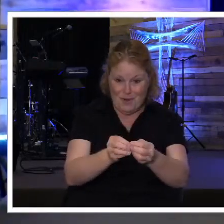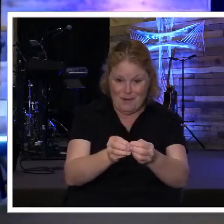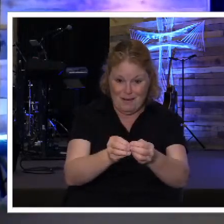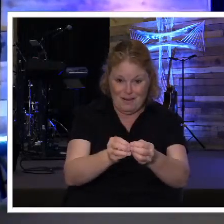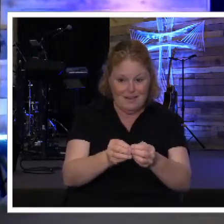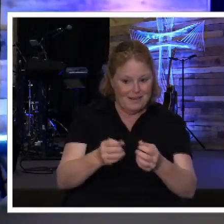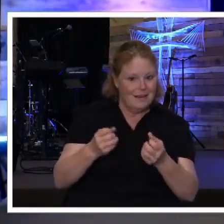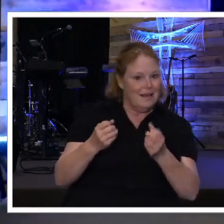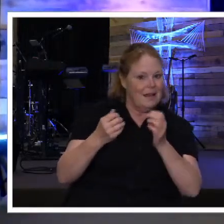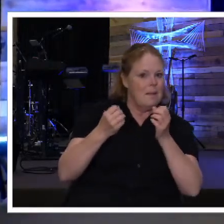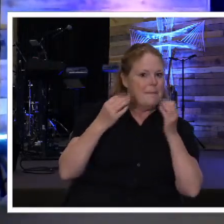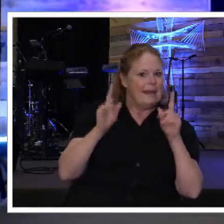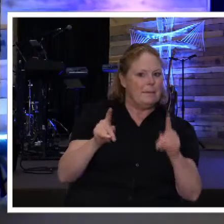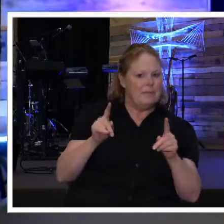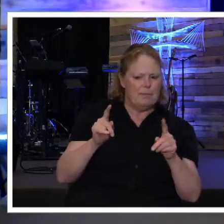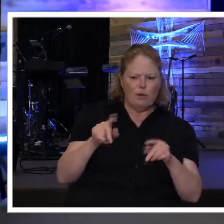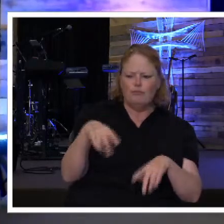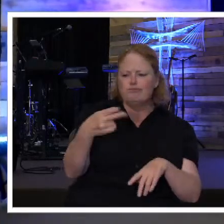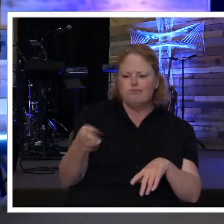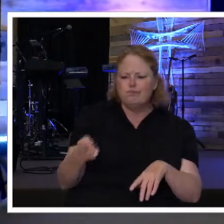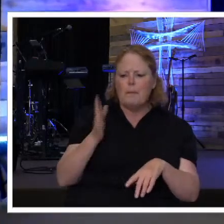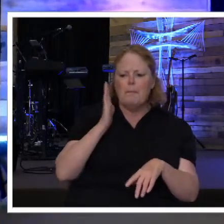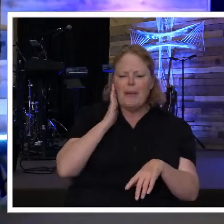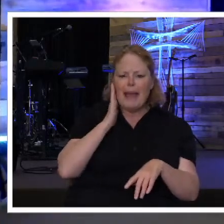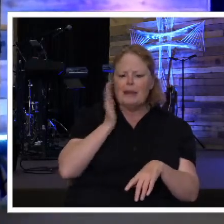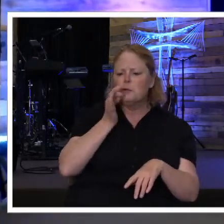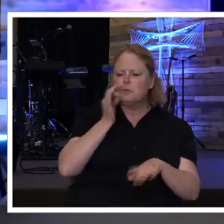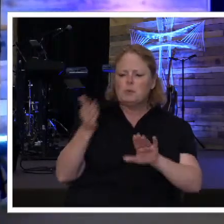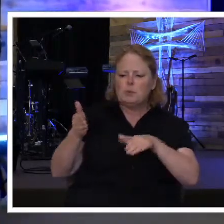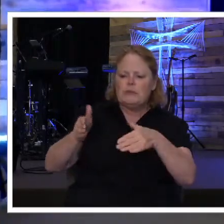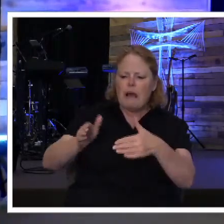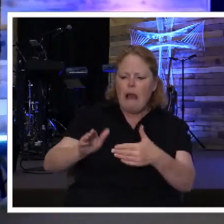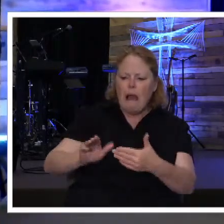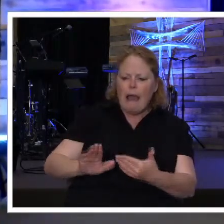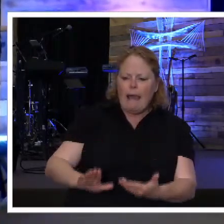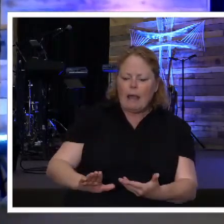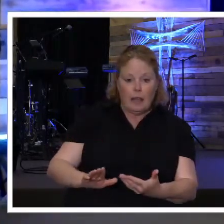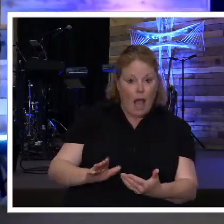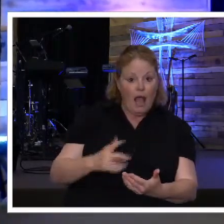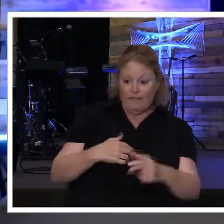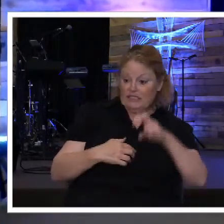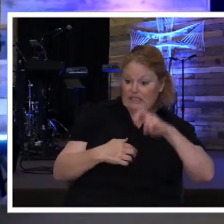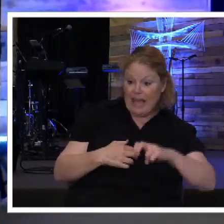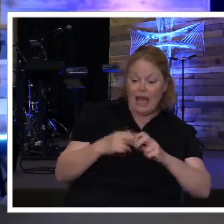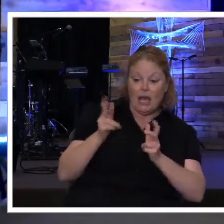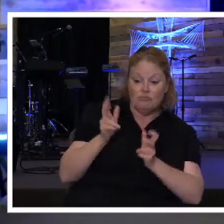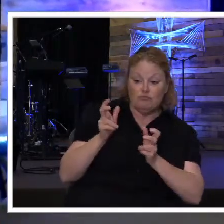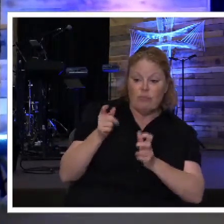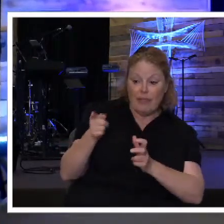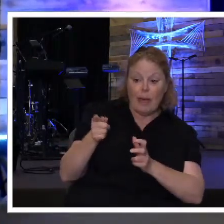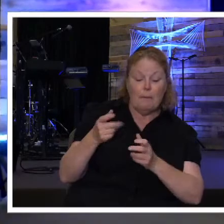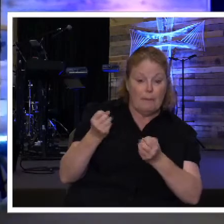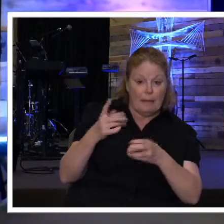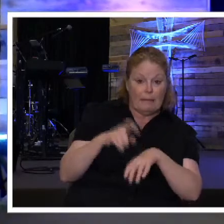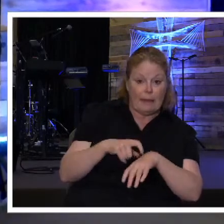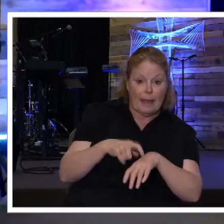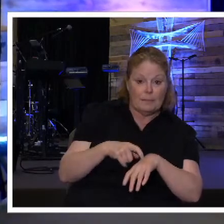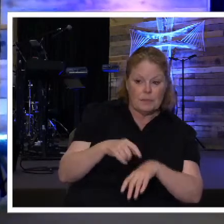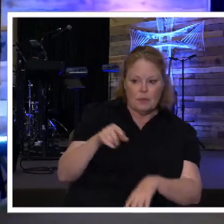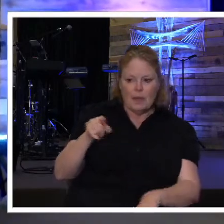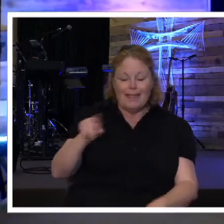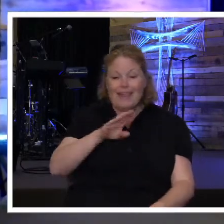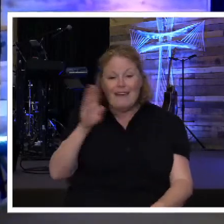by the bedside of many who were taking their last breath. I have never, ever had anybody tell